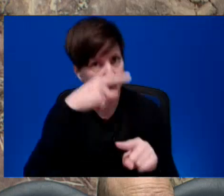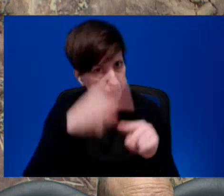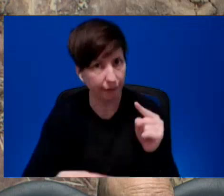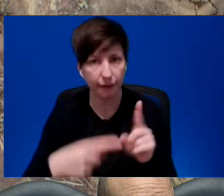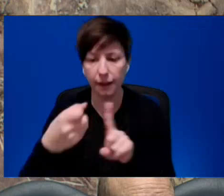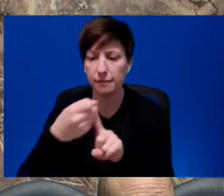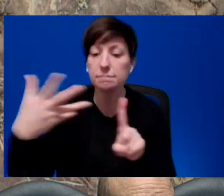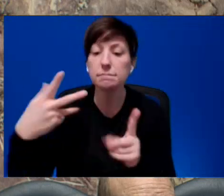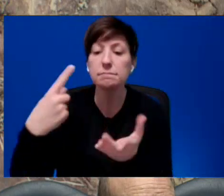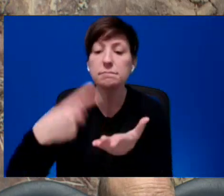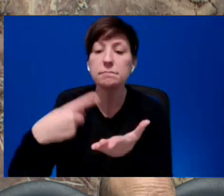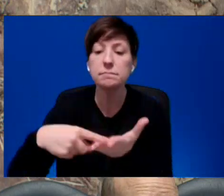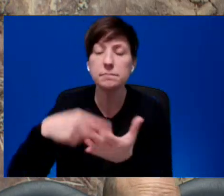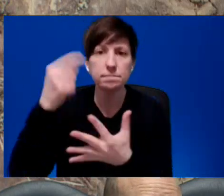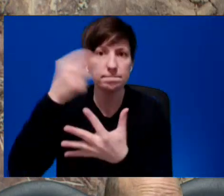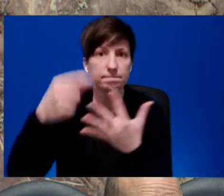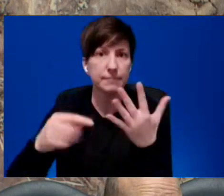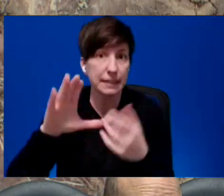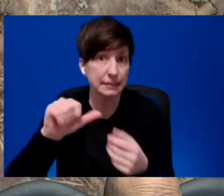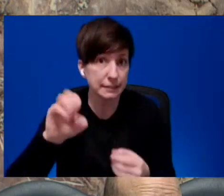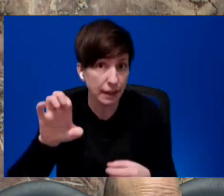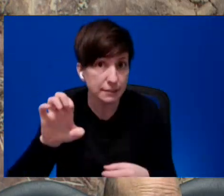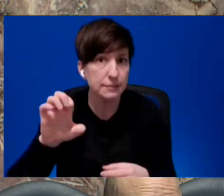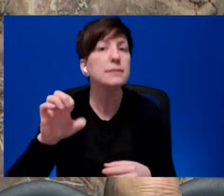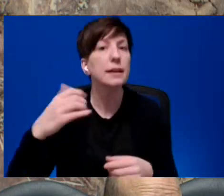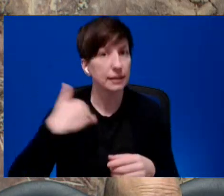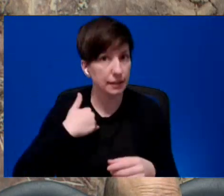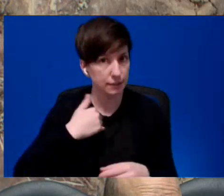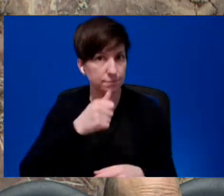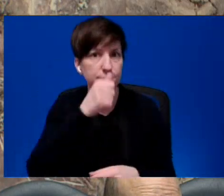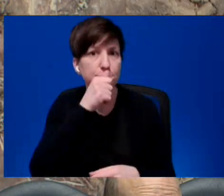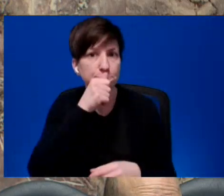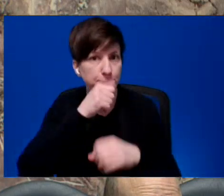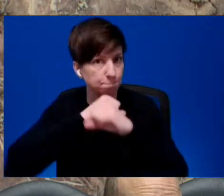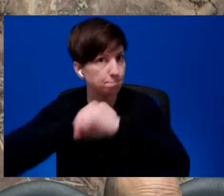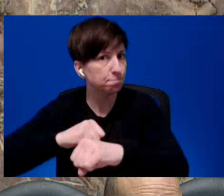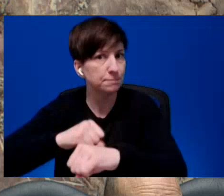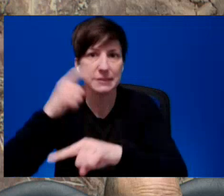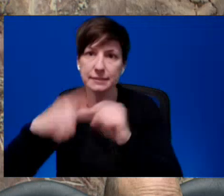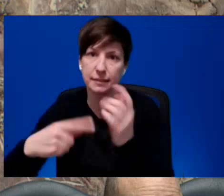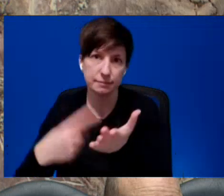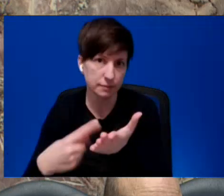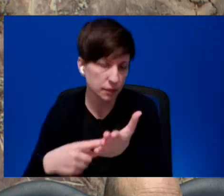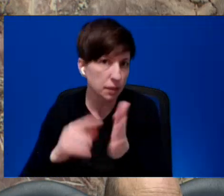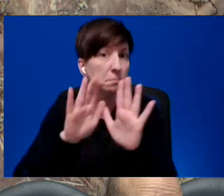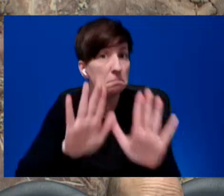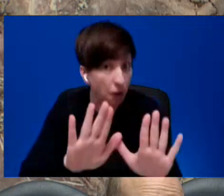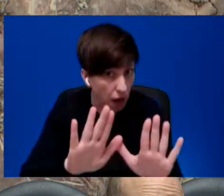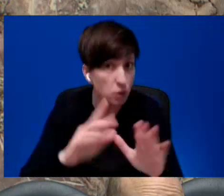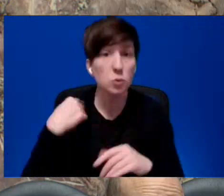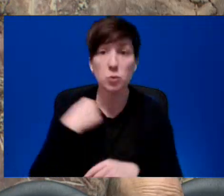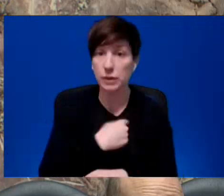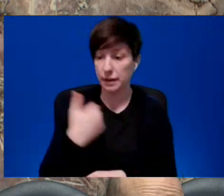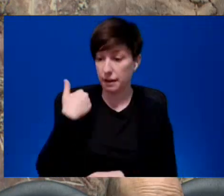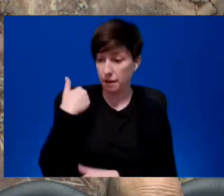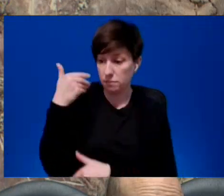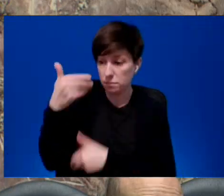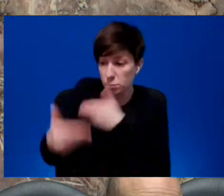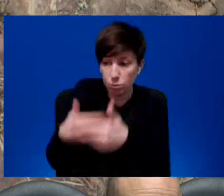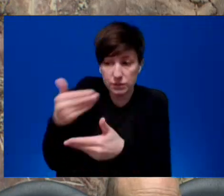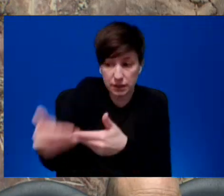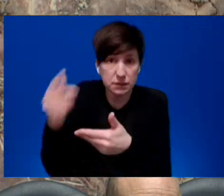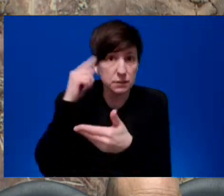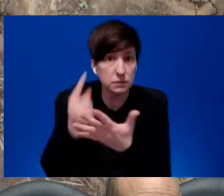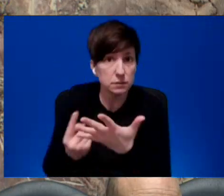Speaker, including the privacy of the patient. We have a process for independent review that hopefully, and I would